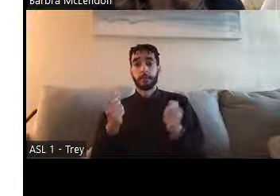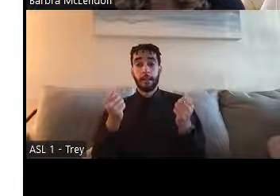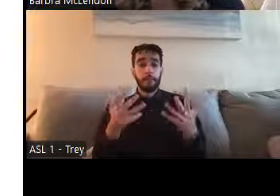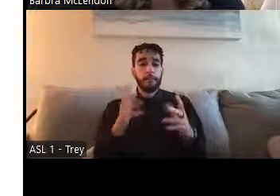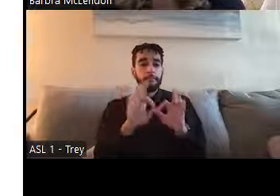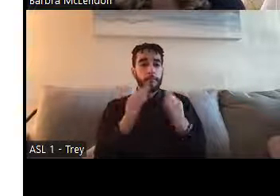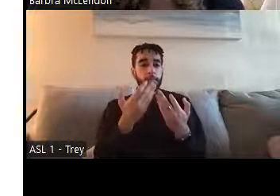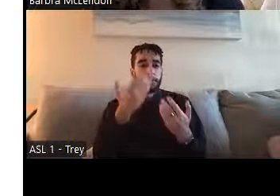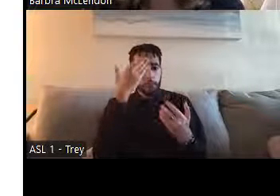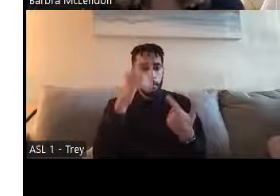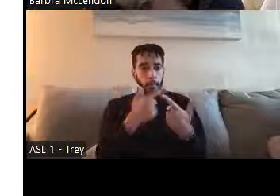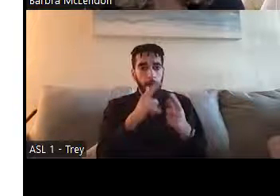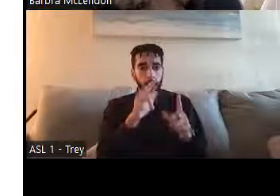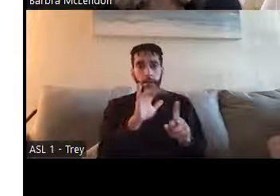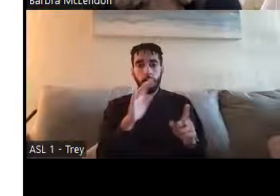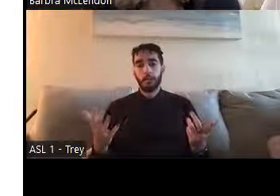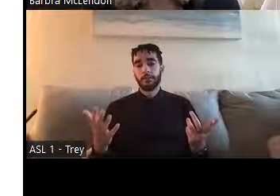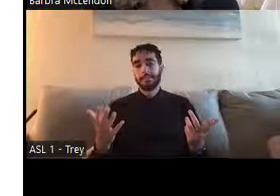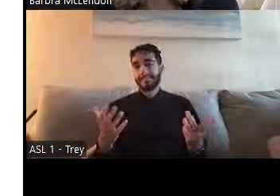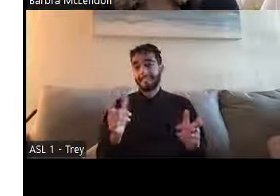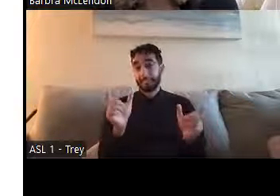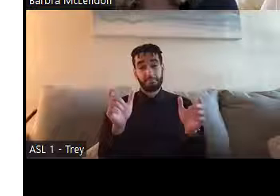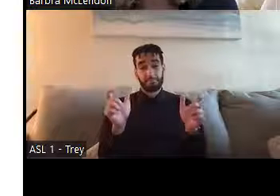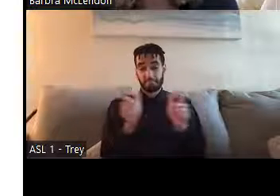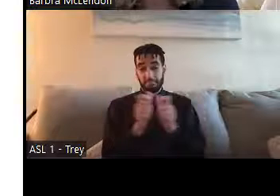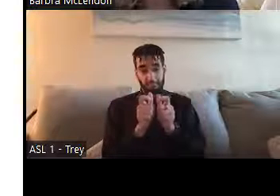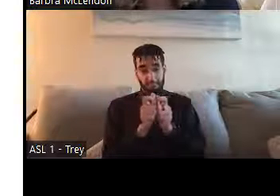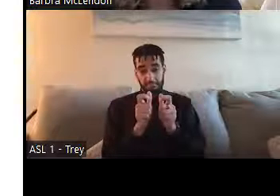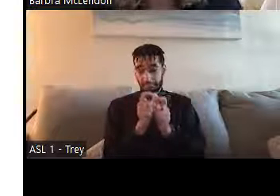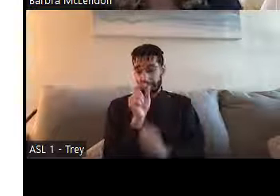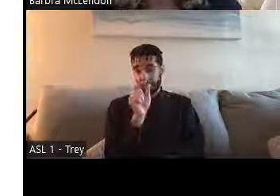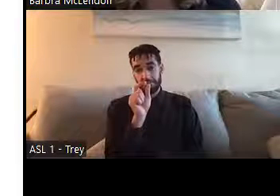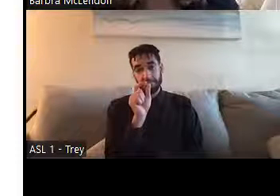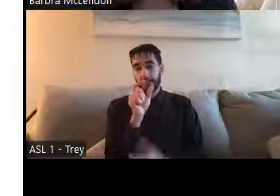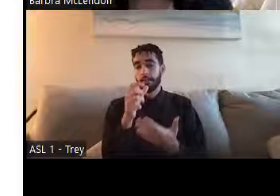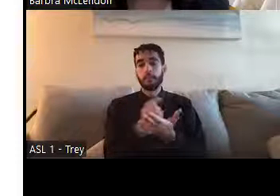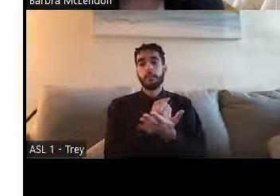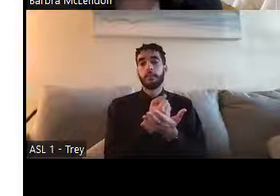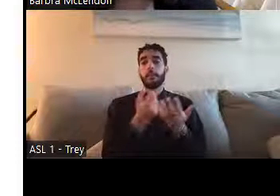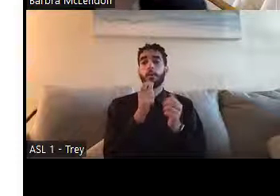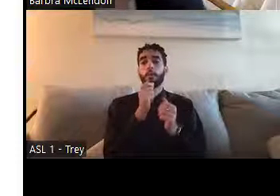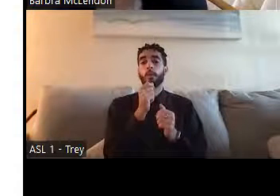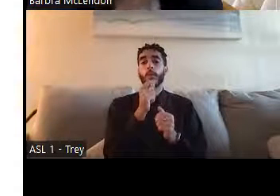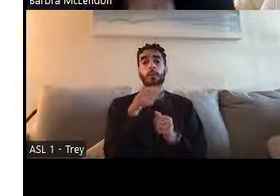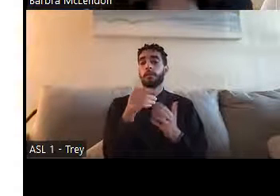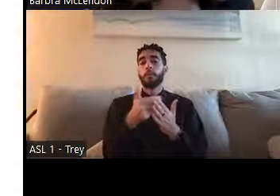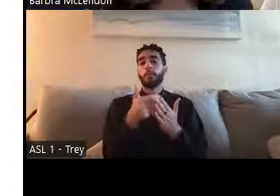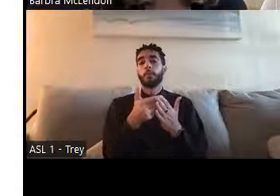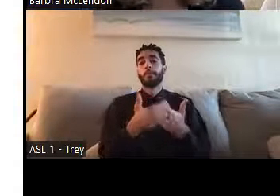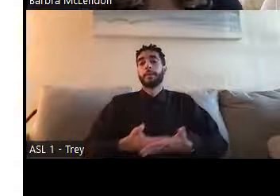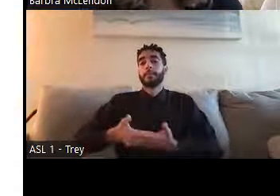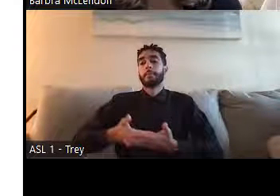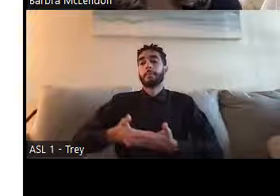it and access it. I think it's pretty small. Most of the people who take advantage of the program are people who have had new babies